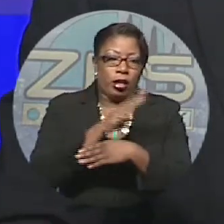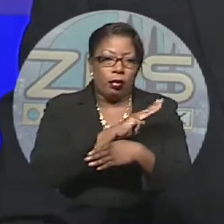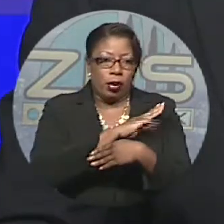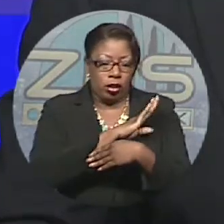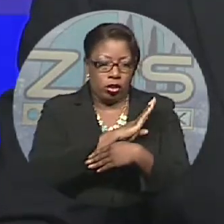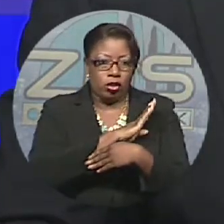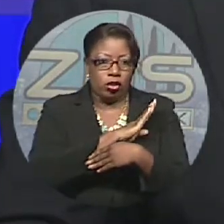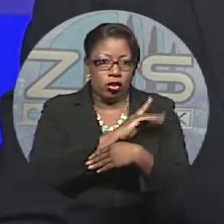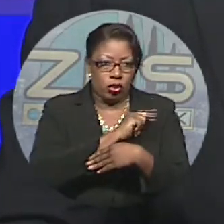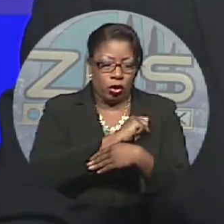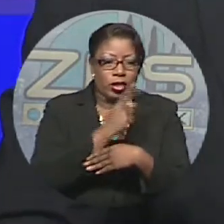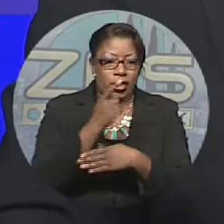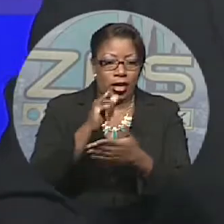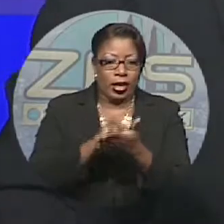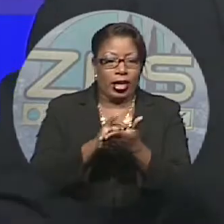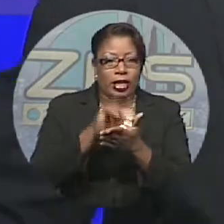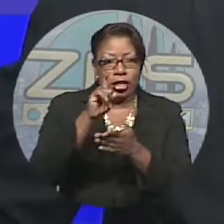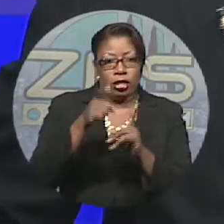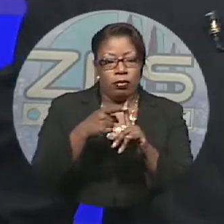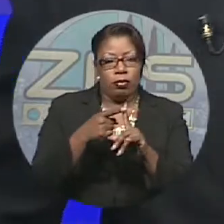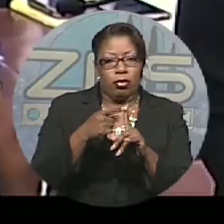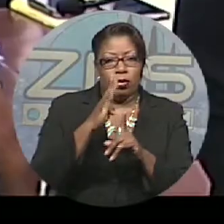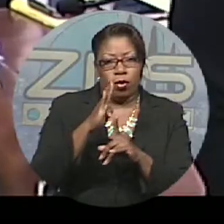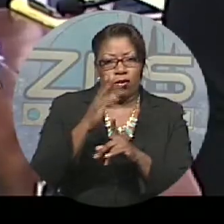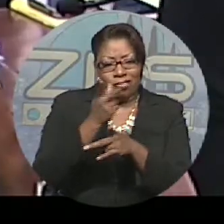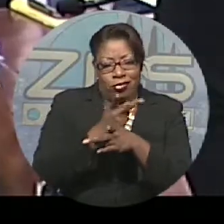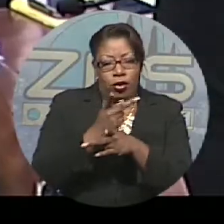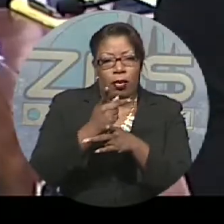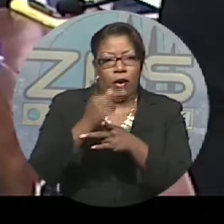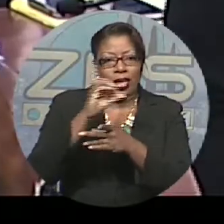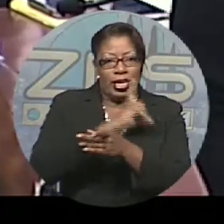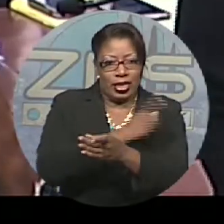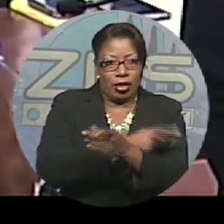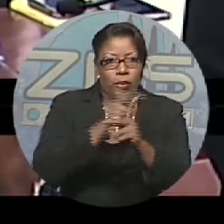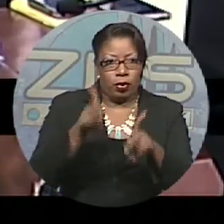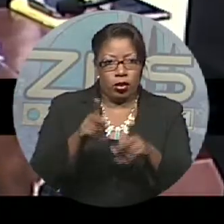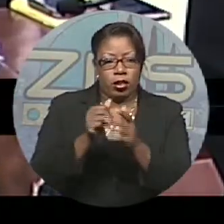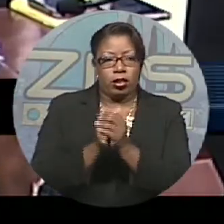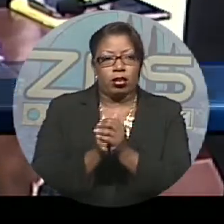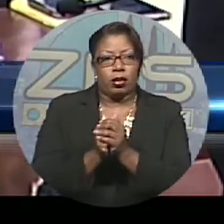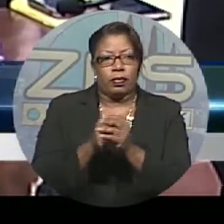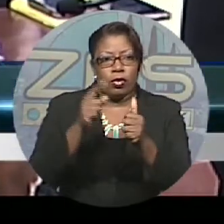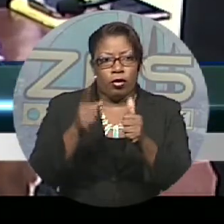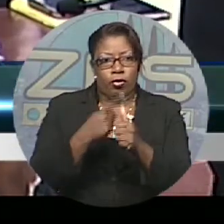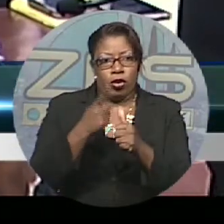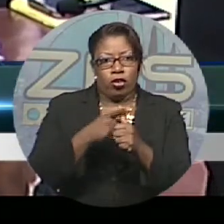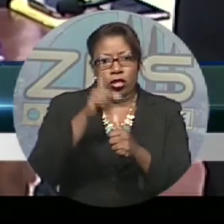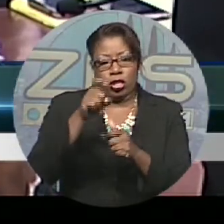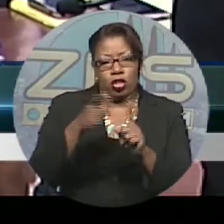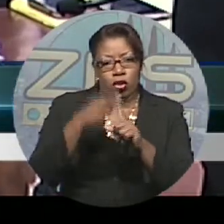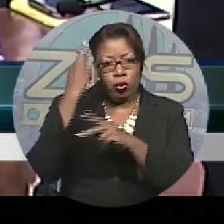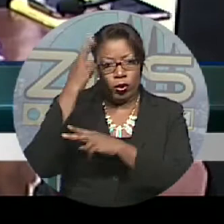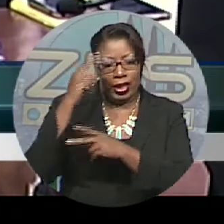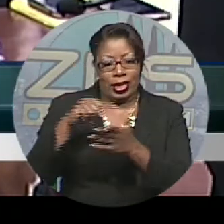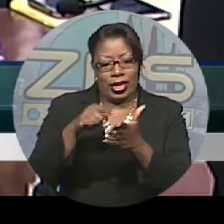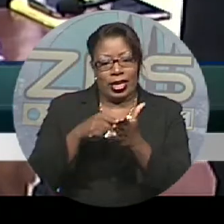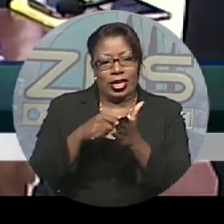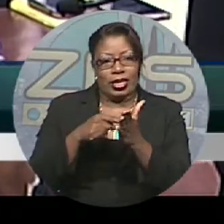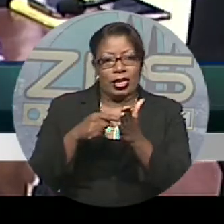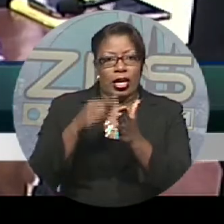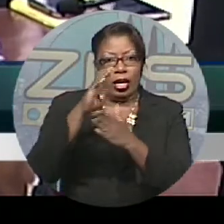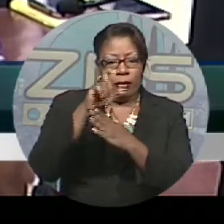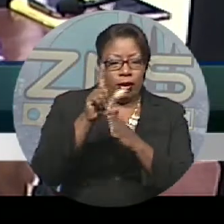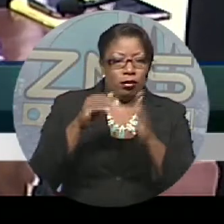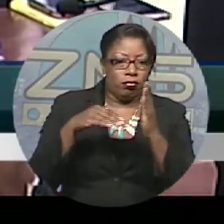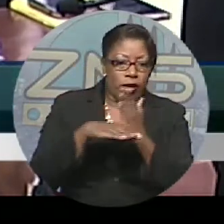more considerate of the disabled. First of all, it's important that we must realize that once this bill is passed,